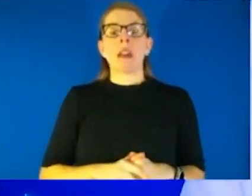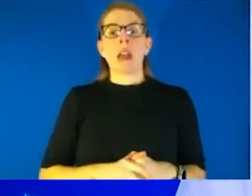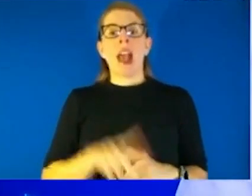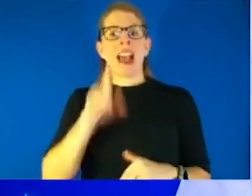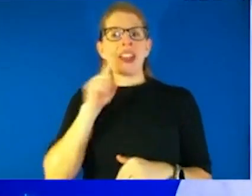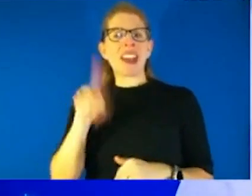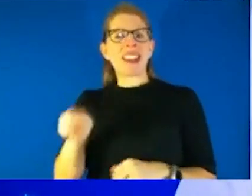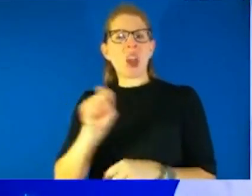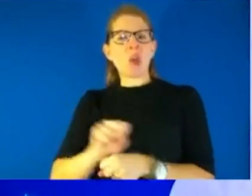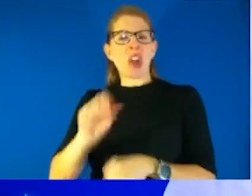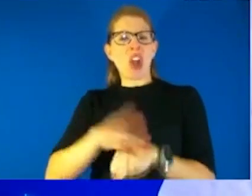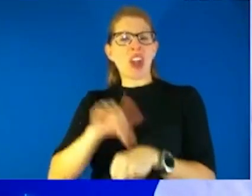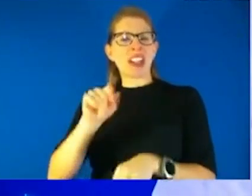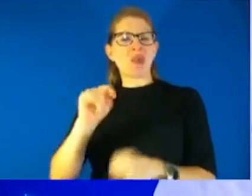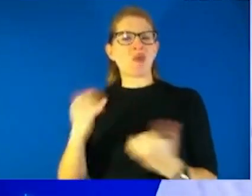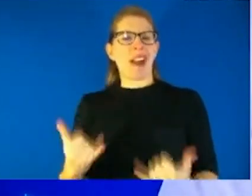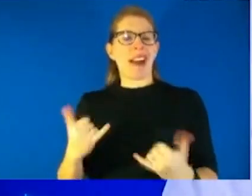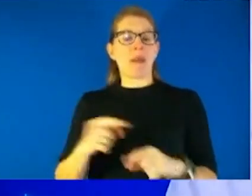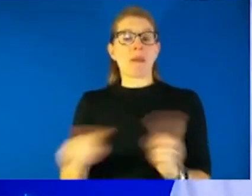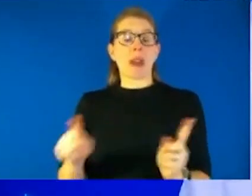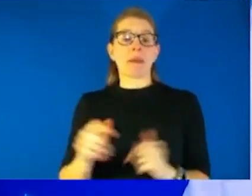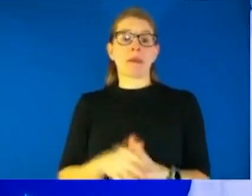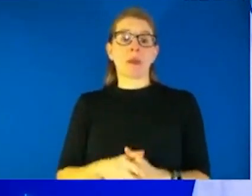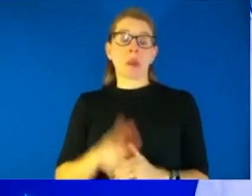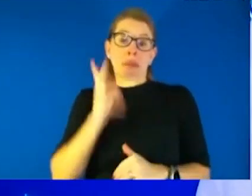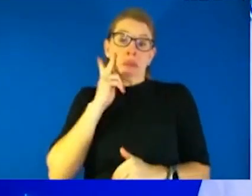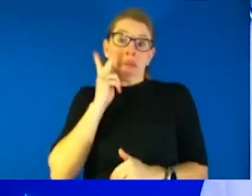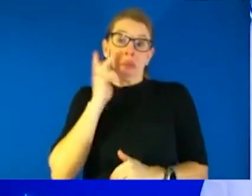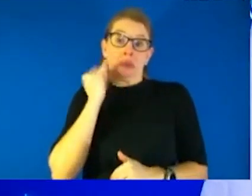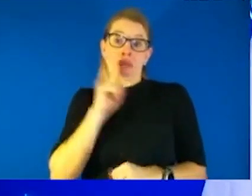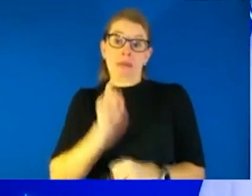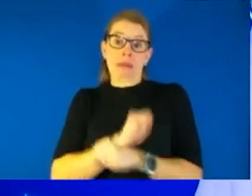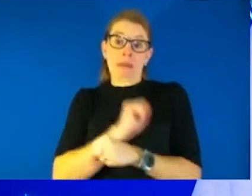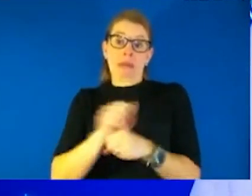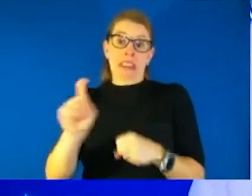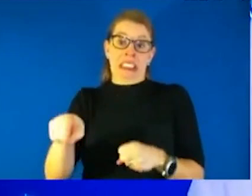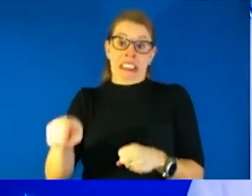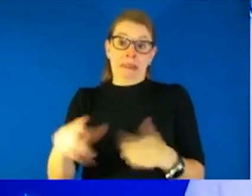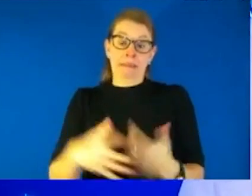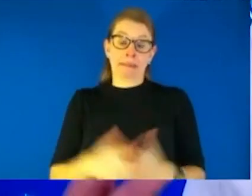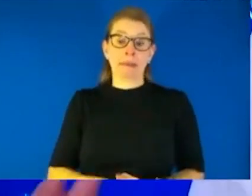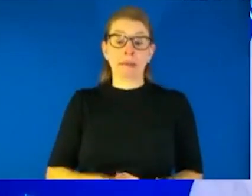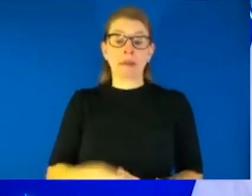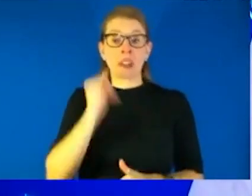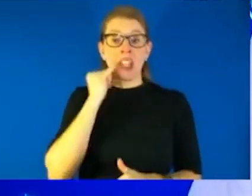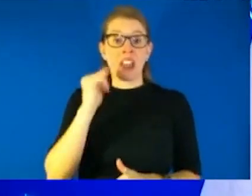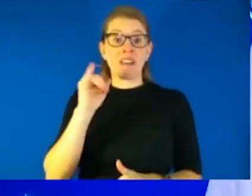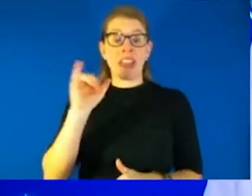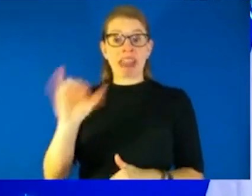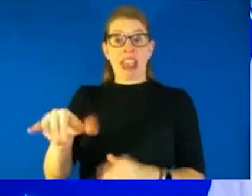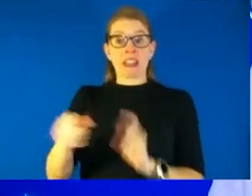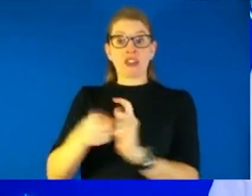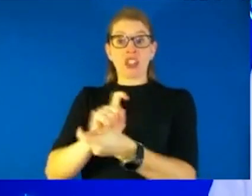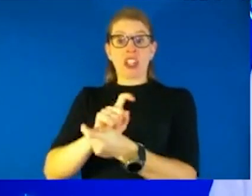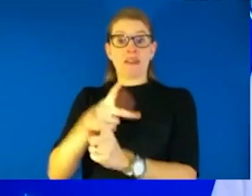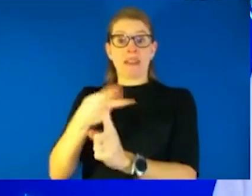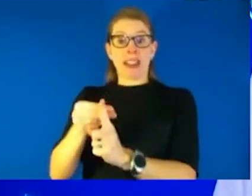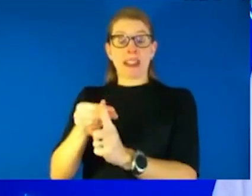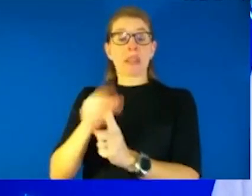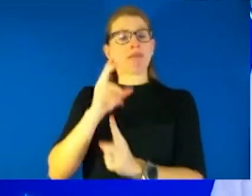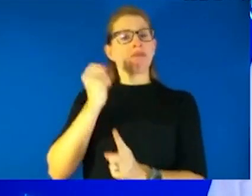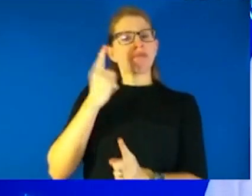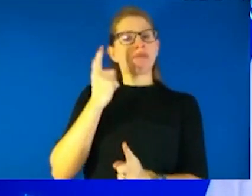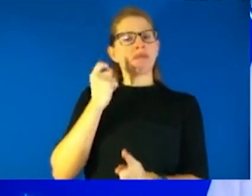right now, but I think we ultimately will have to see if it is truly needed. If that pivot is needed, we know the vaccine companies are